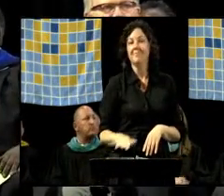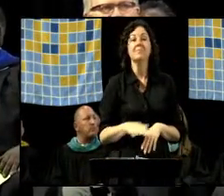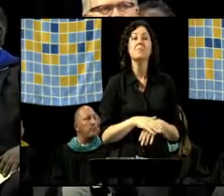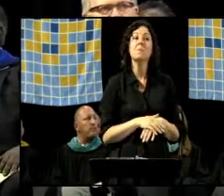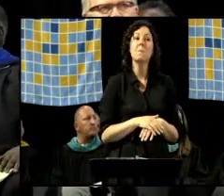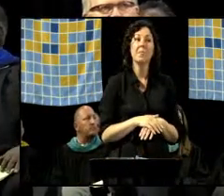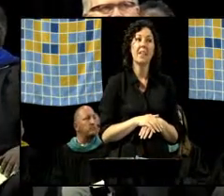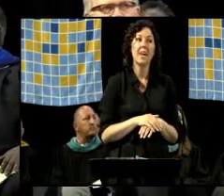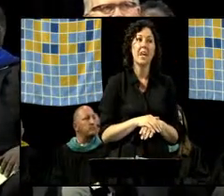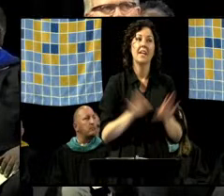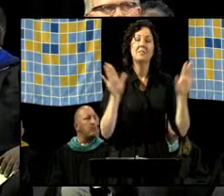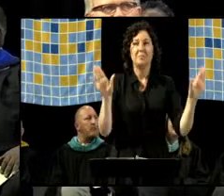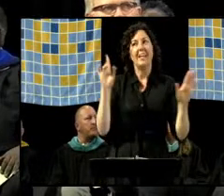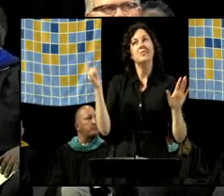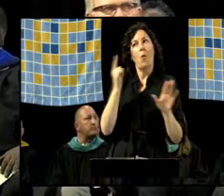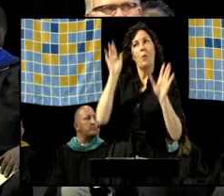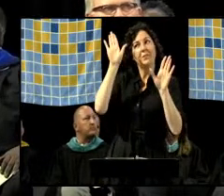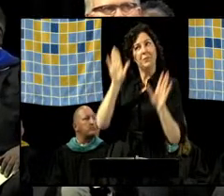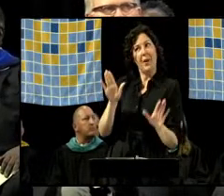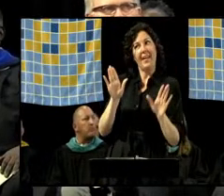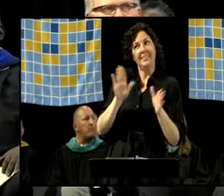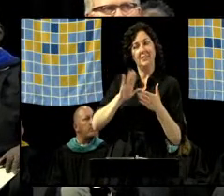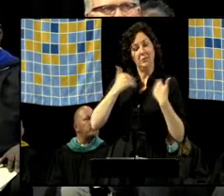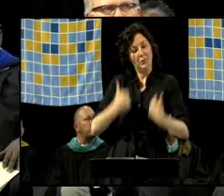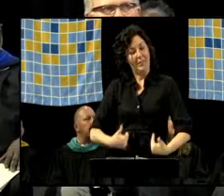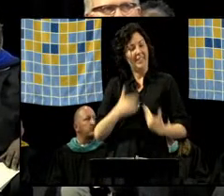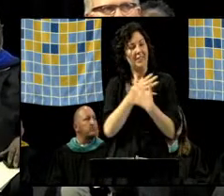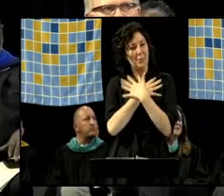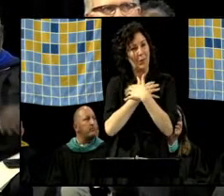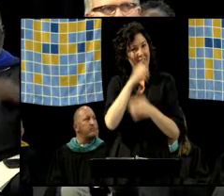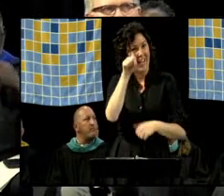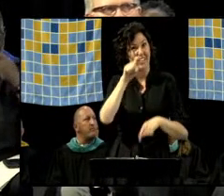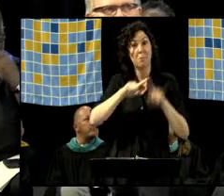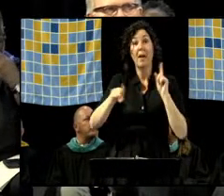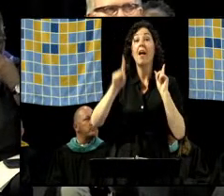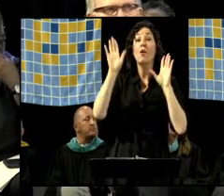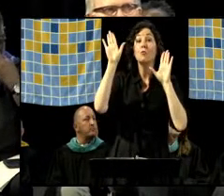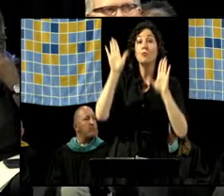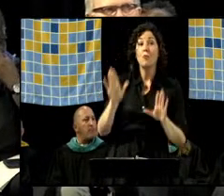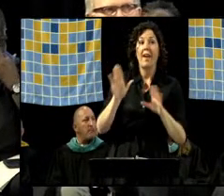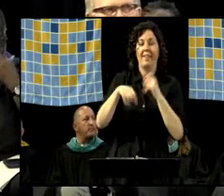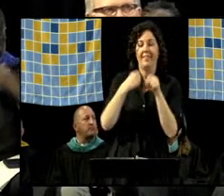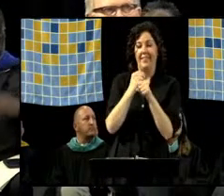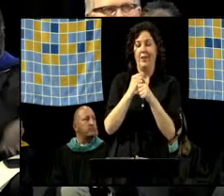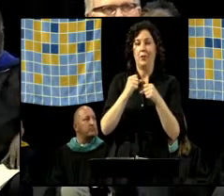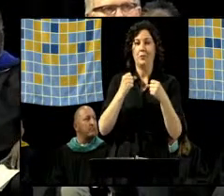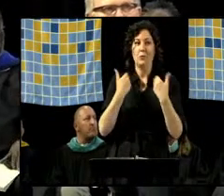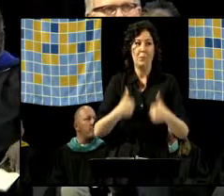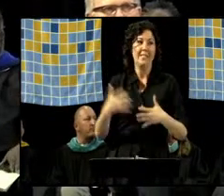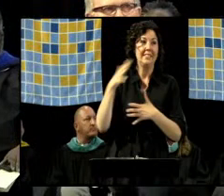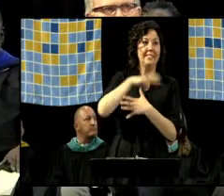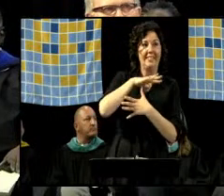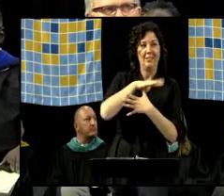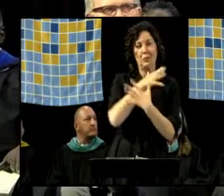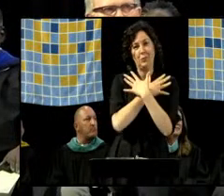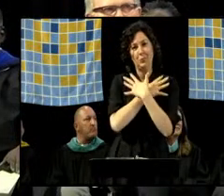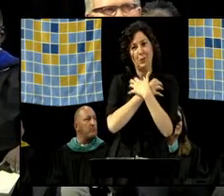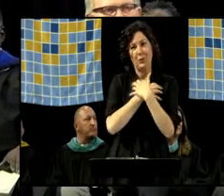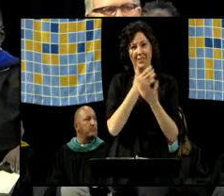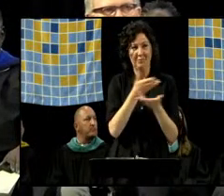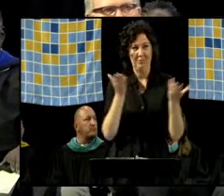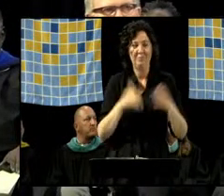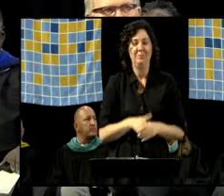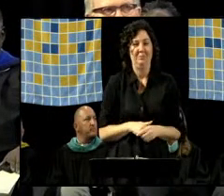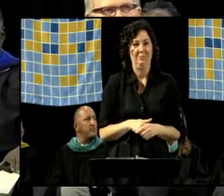While it's always a great time to be a Bruin, what a great year to be a senior Bruin. At this time,